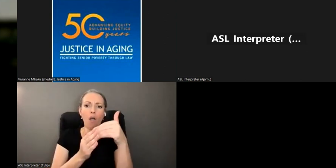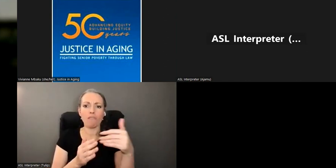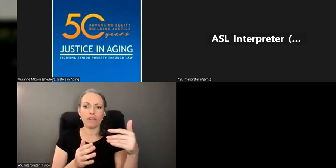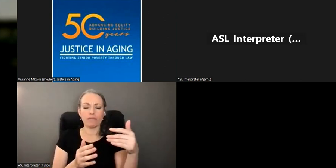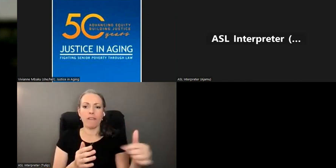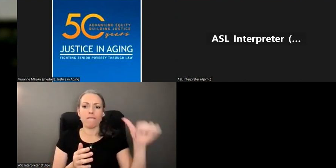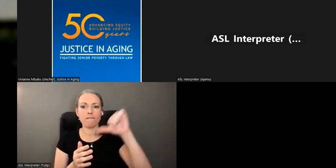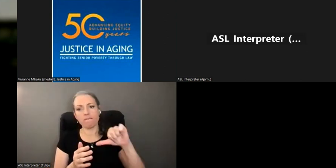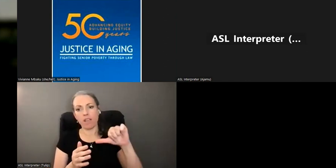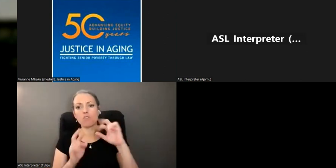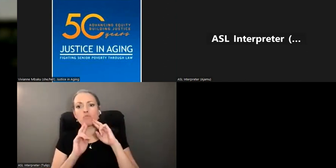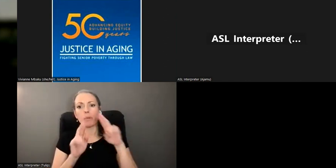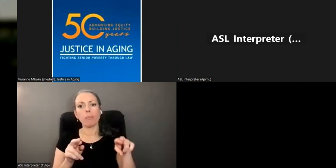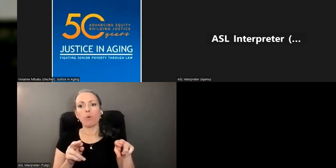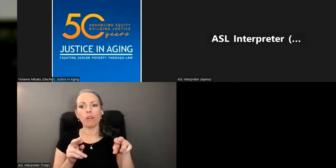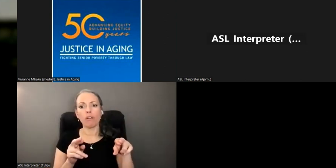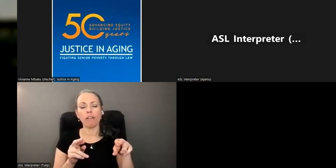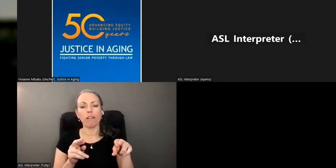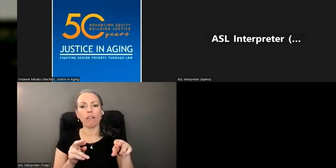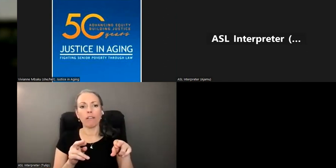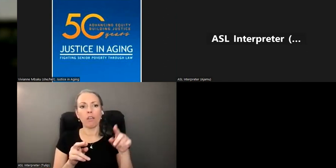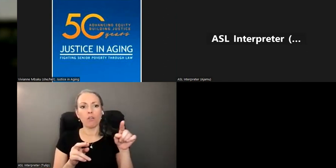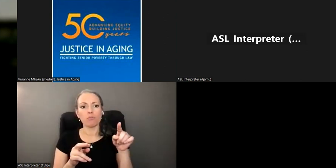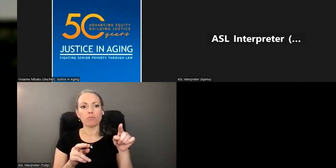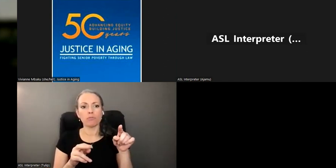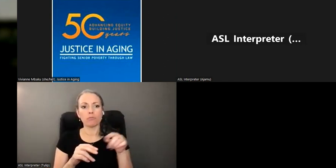also for mandated reporters?